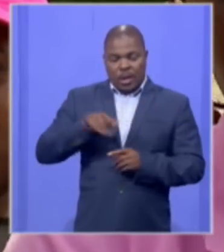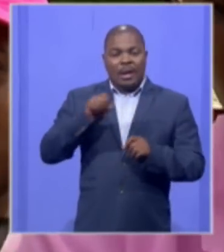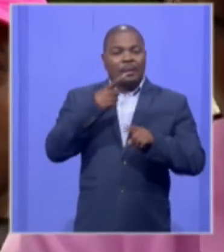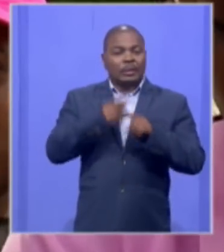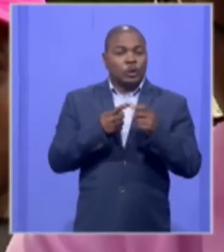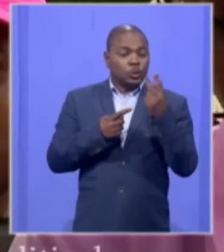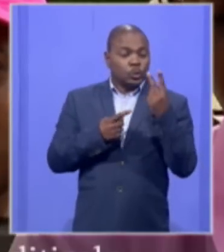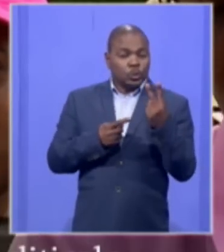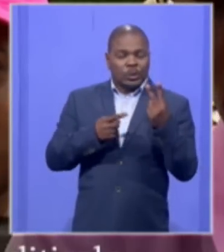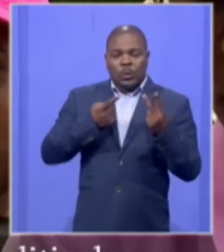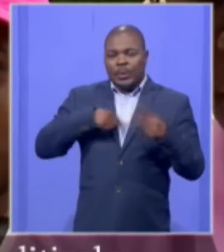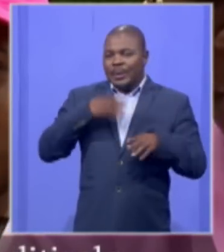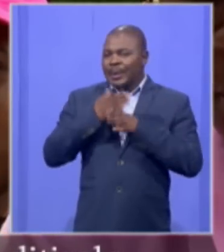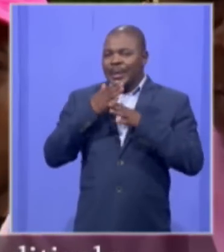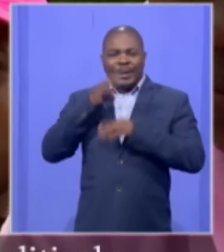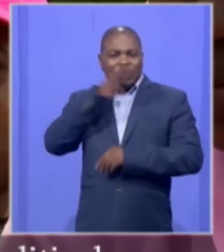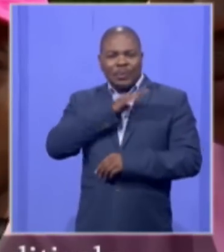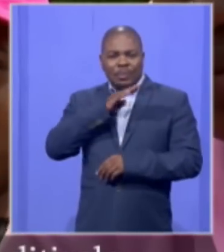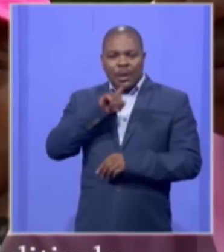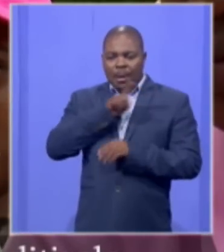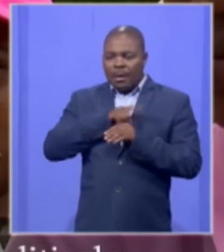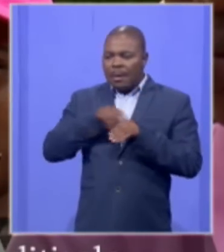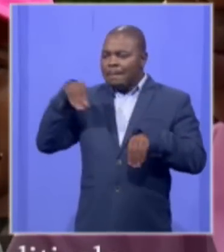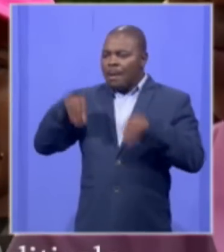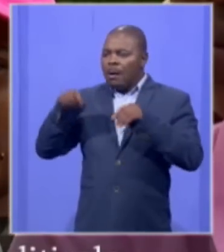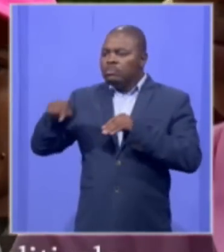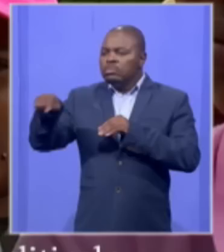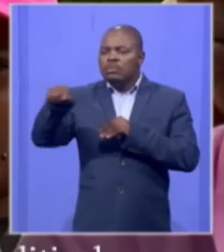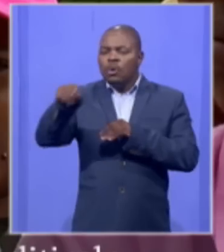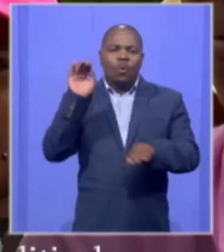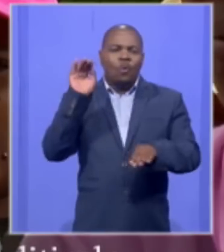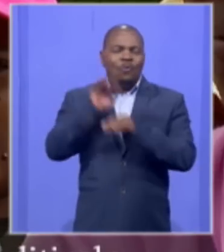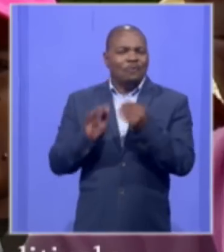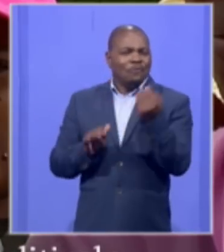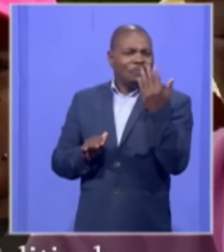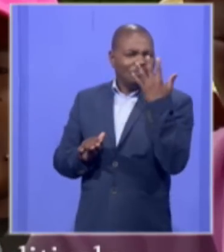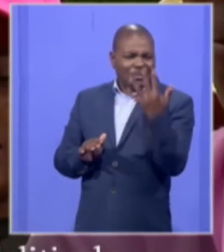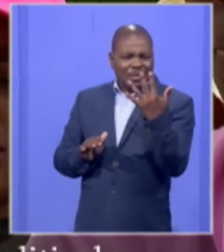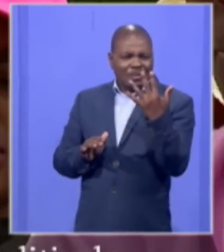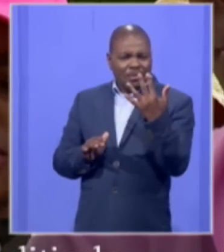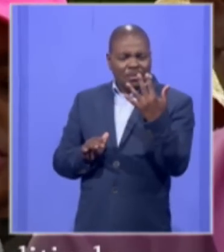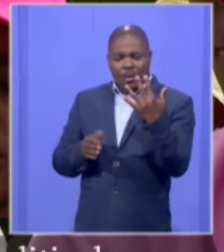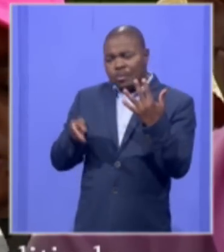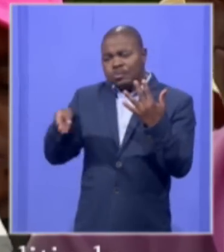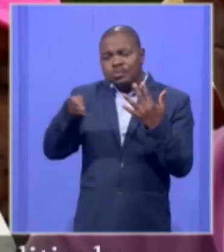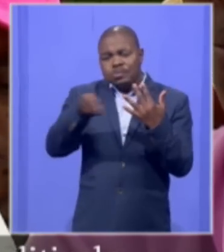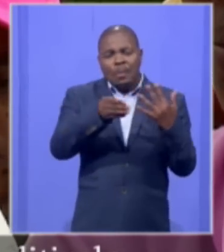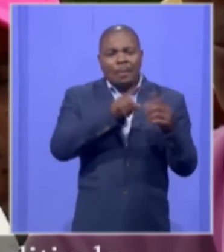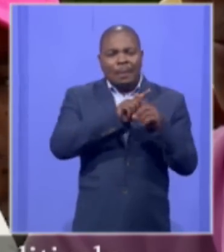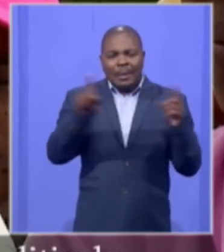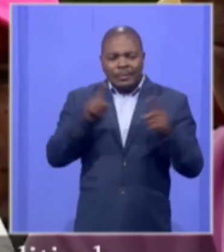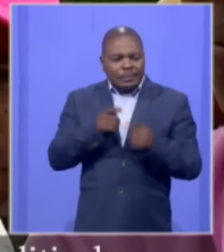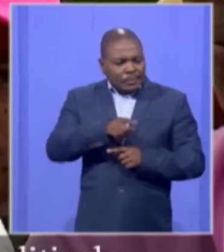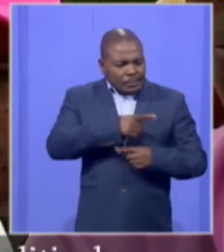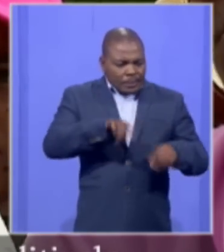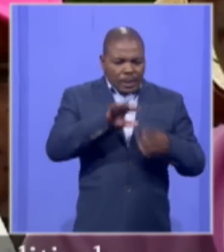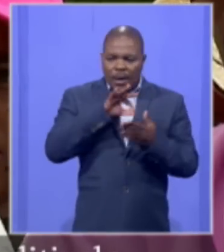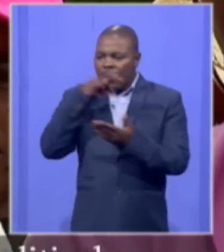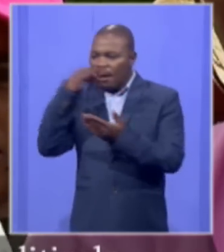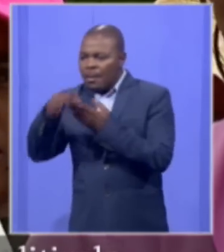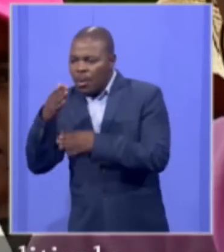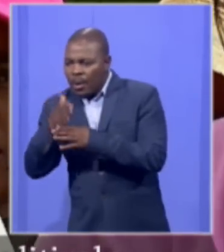ke gore ga re bereke mare re ntse mo thoko ga di-mine tse more than 5 tse re le mo thoko ga tsone. Mara bana ba rona e tlamehile ba ile apply for